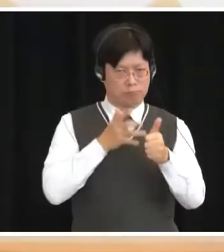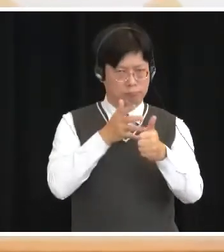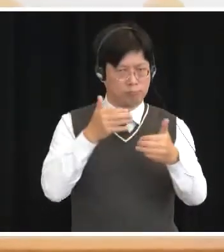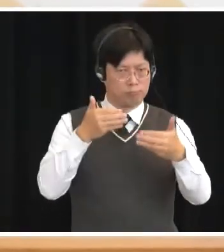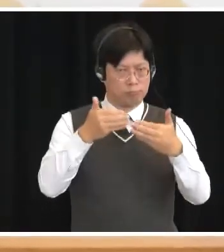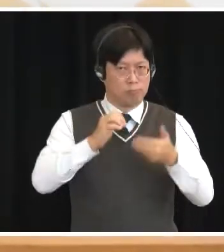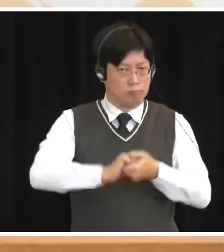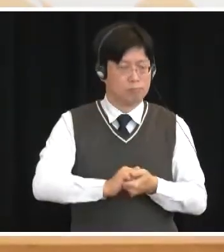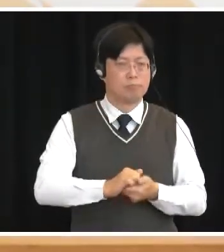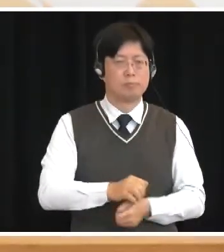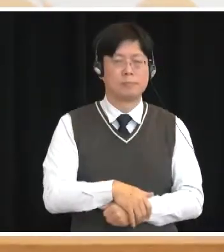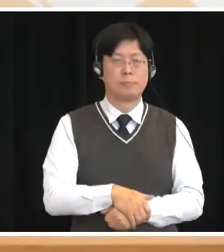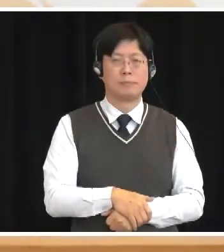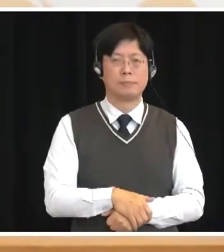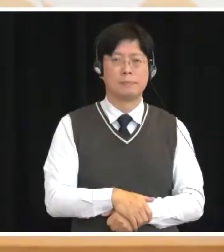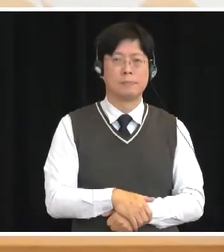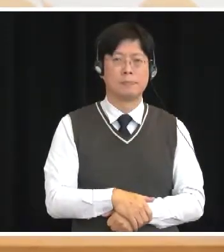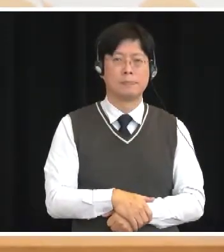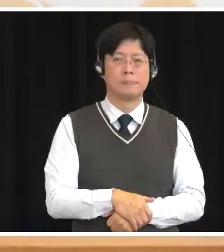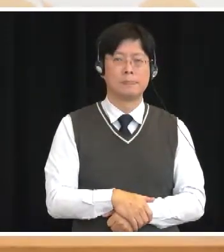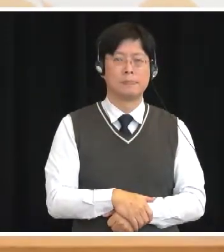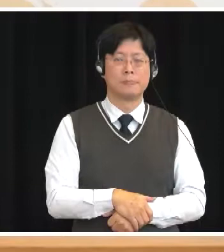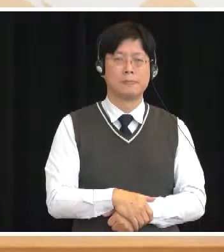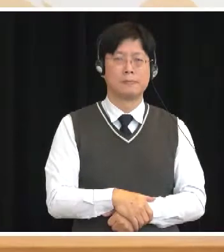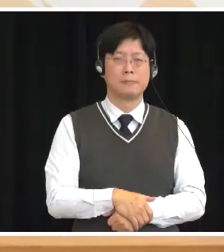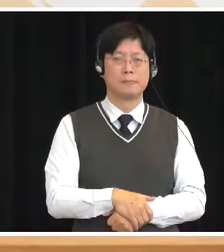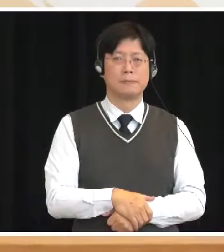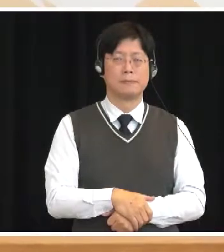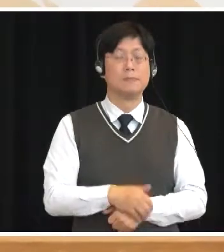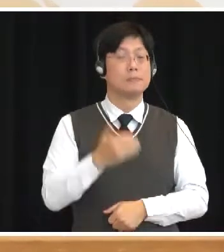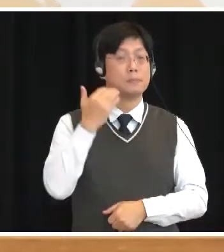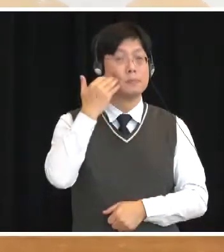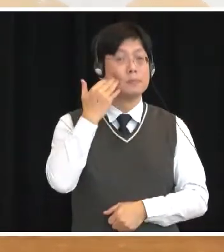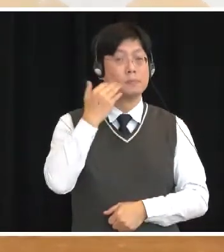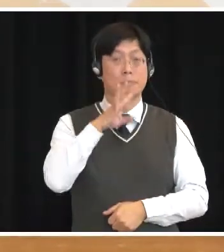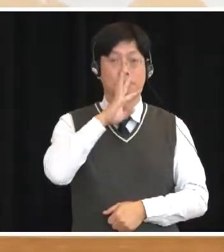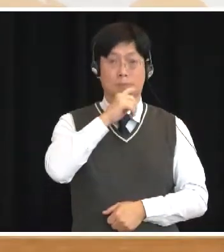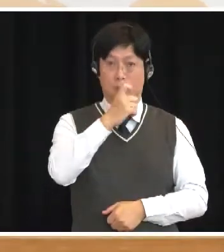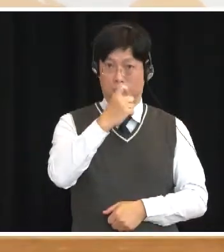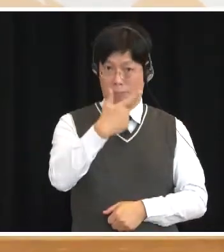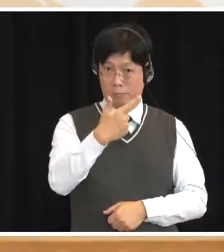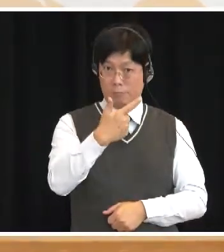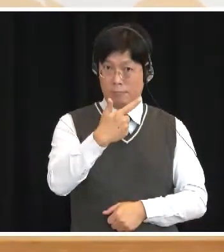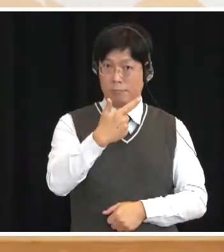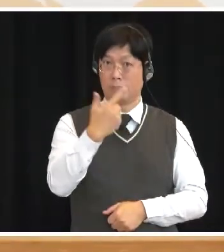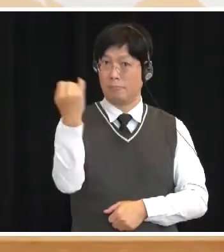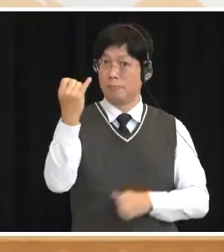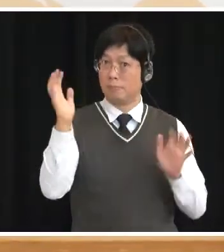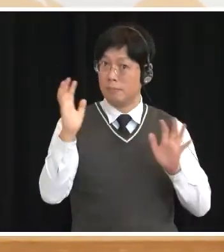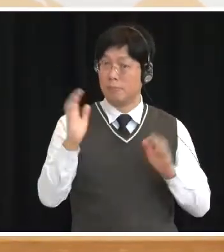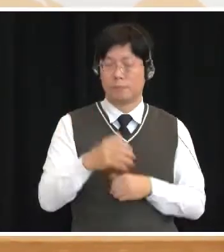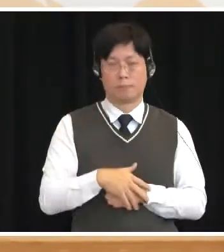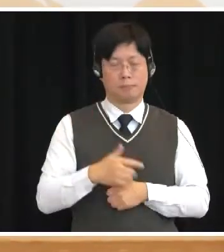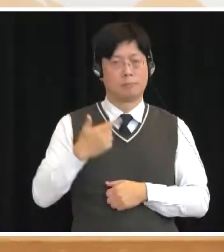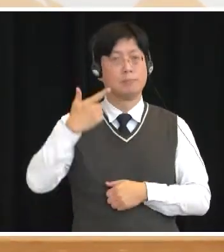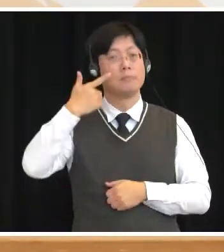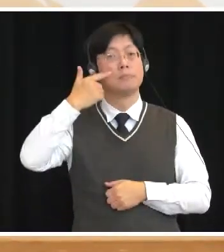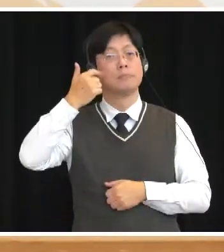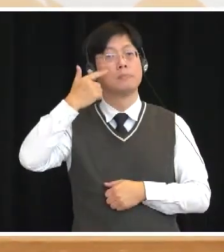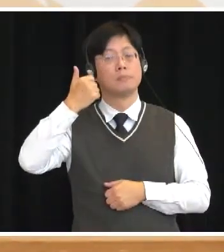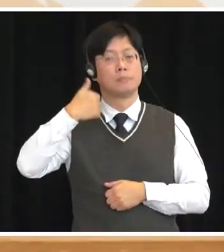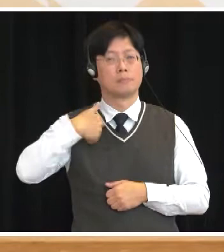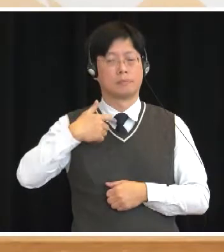take an example. There is a 16-year-old girl abused by her father,